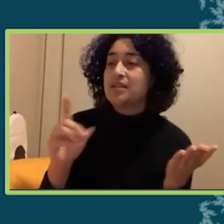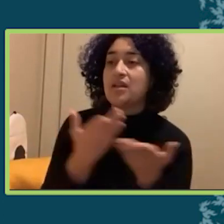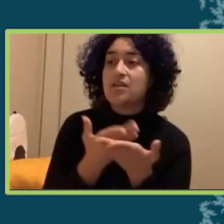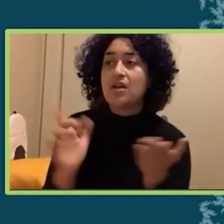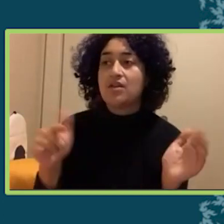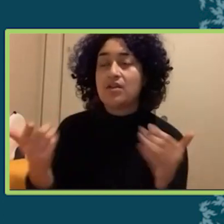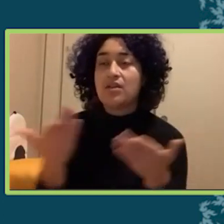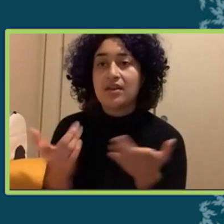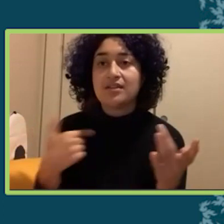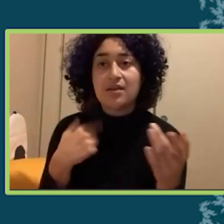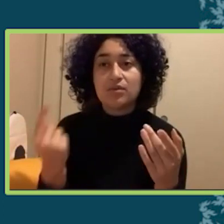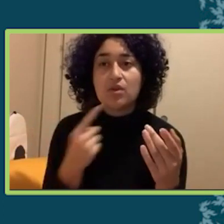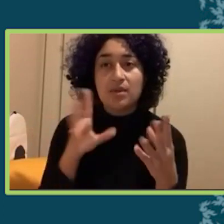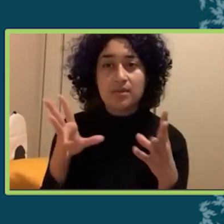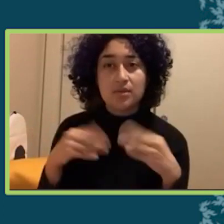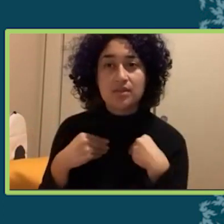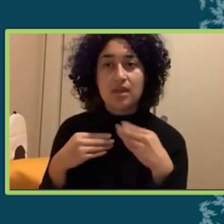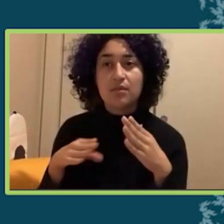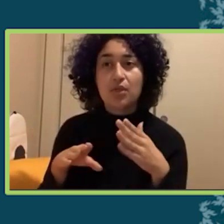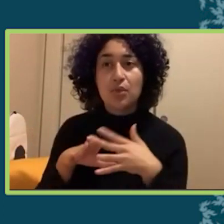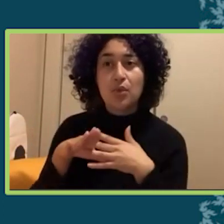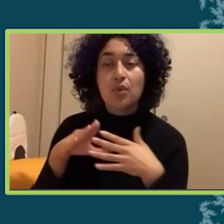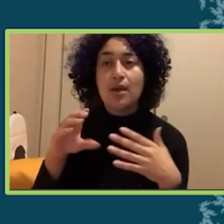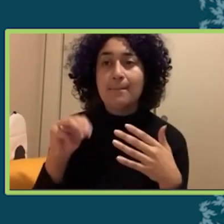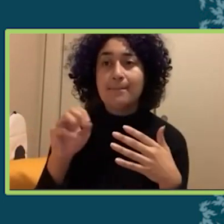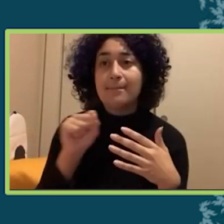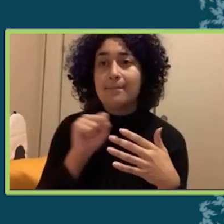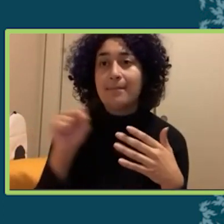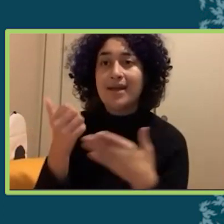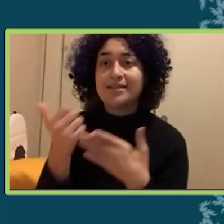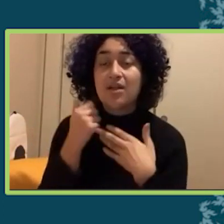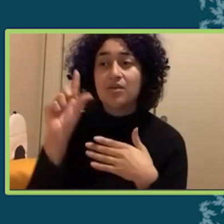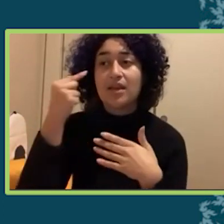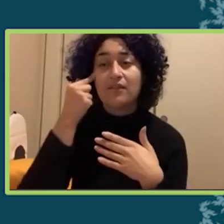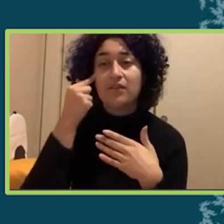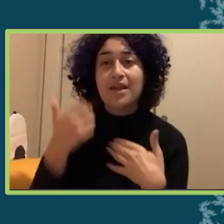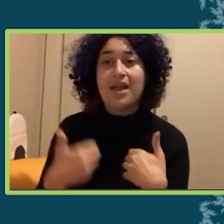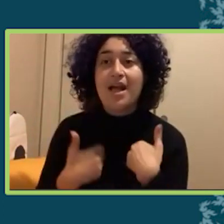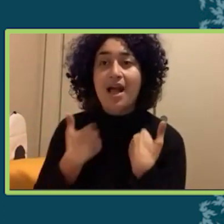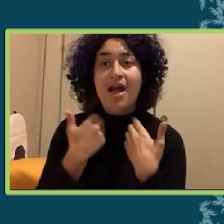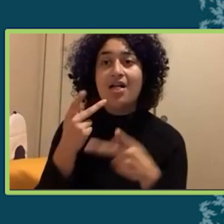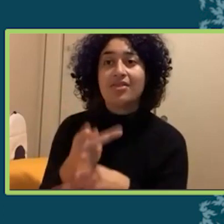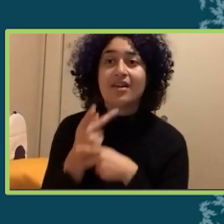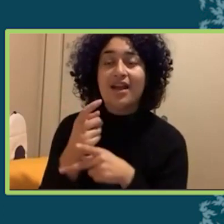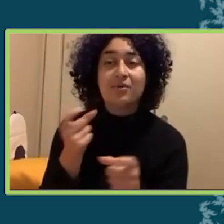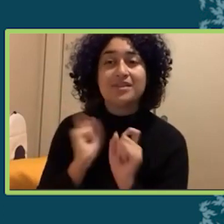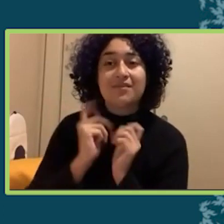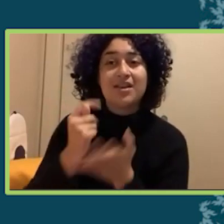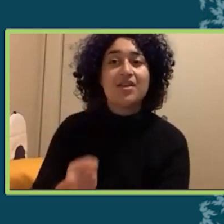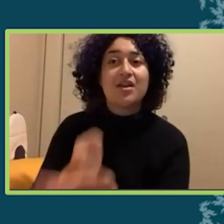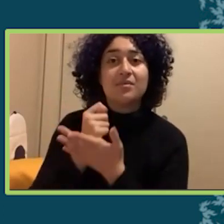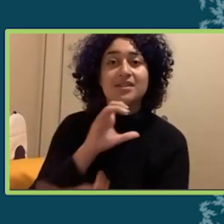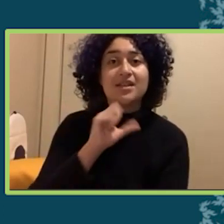to terms with through mass health, right? So through government provided healthcare, I was finally given a therapist at 32, right?